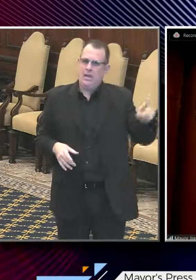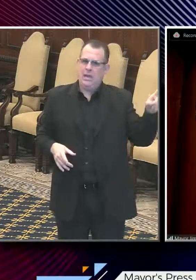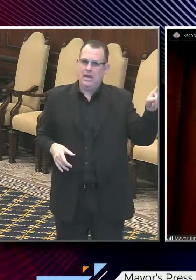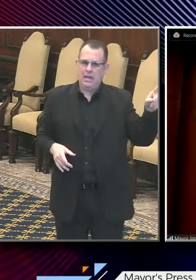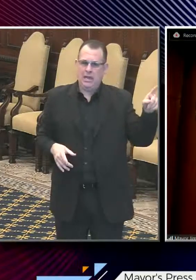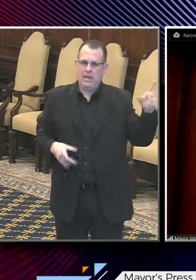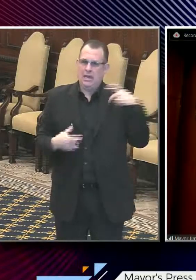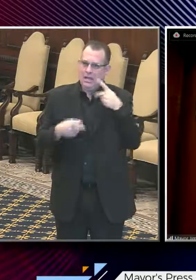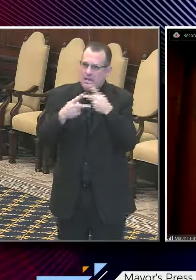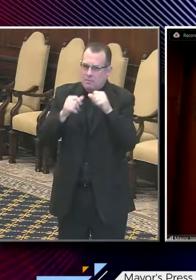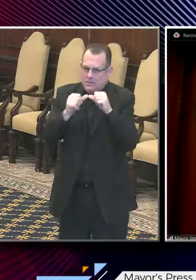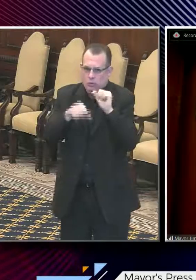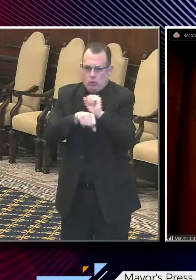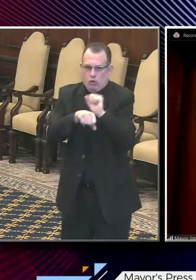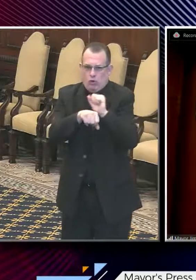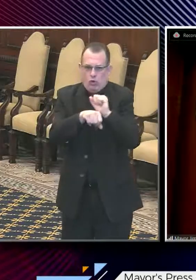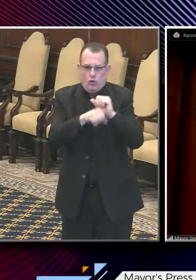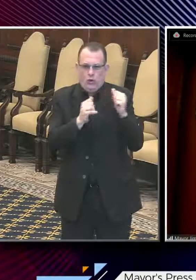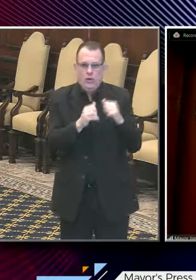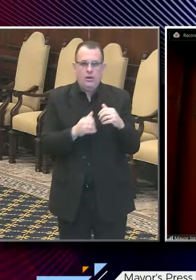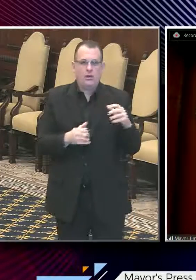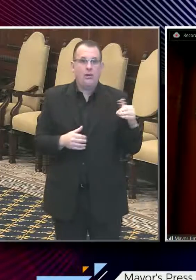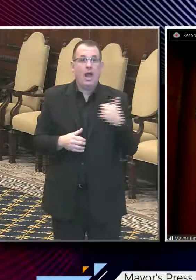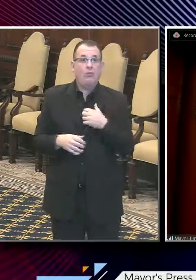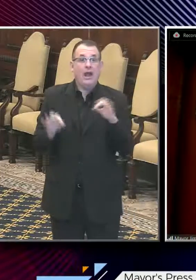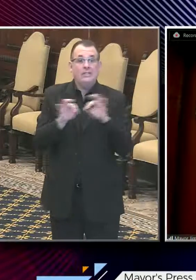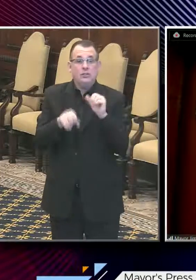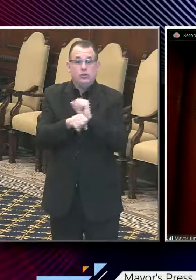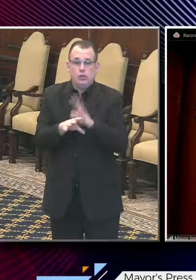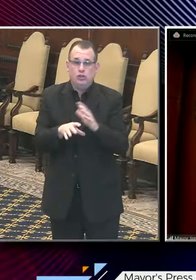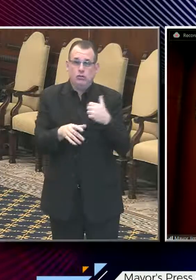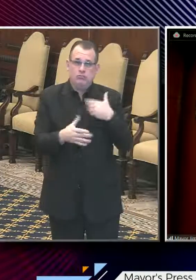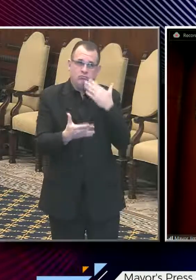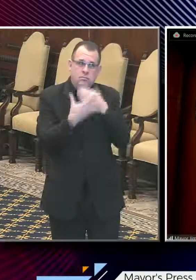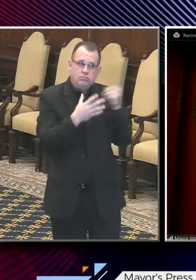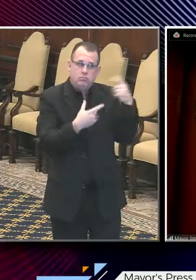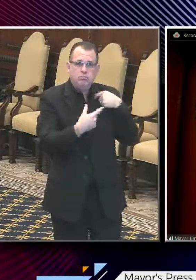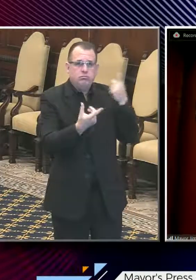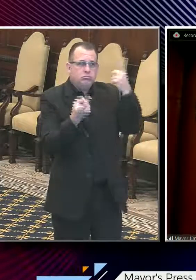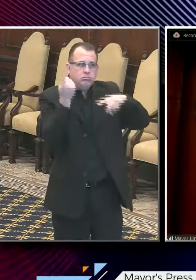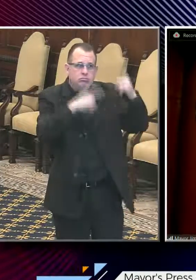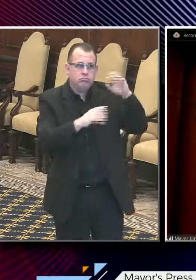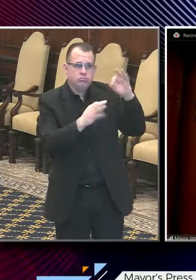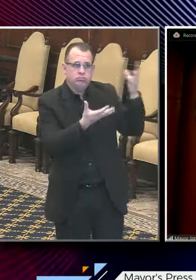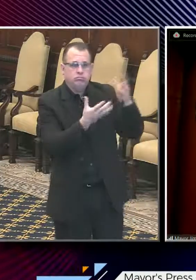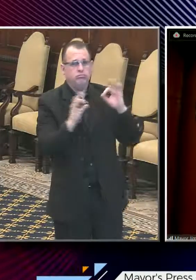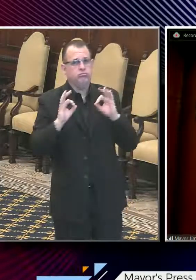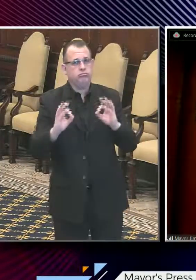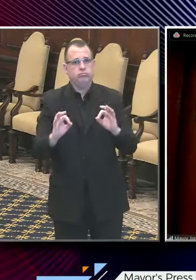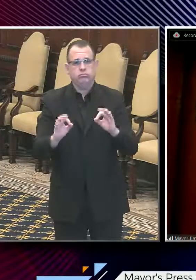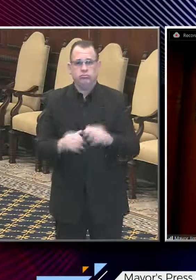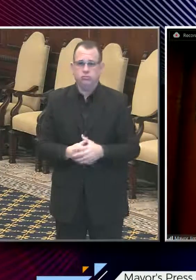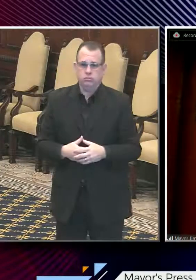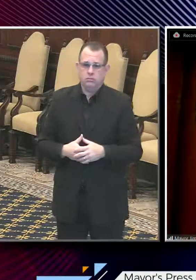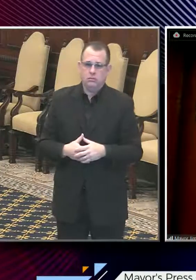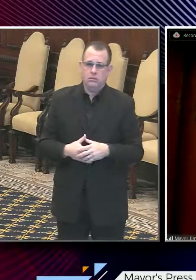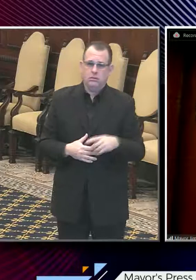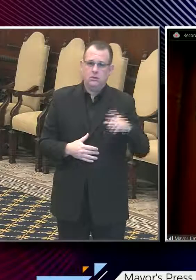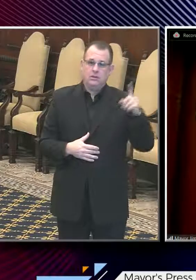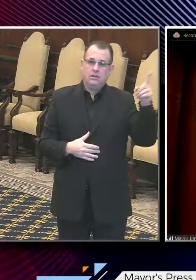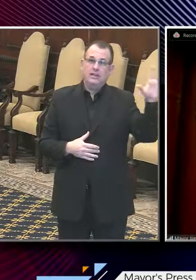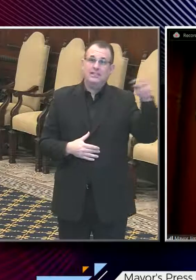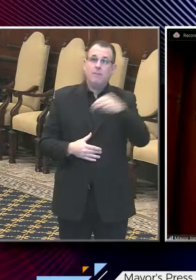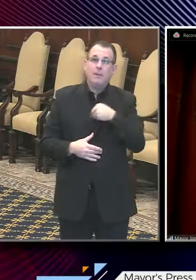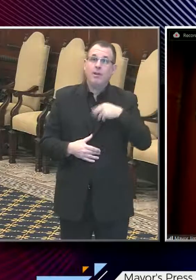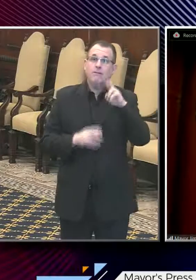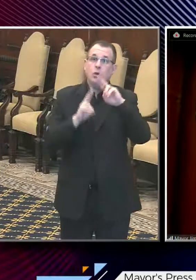our essential employees. So we've had a really good conversation. He has members of his union, a large number of them. They're concerned about